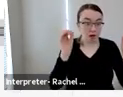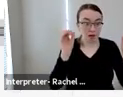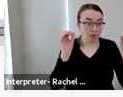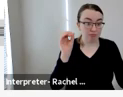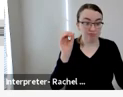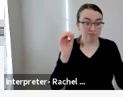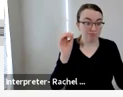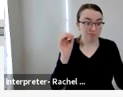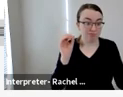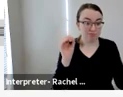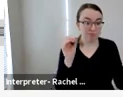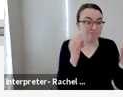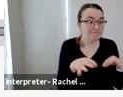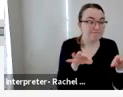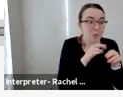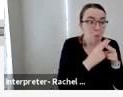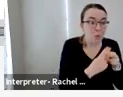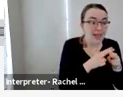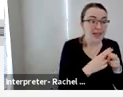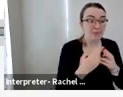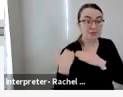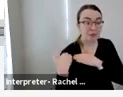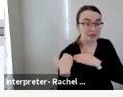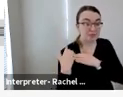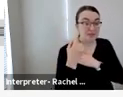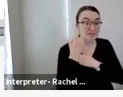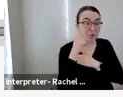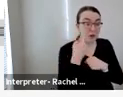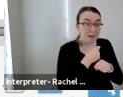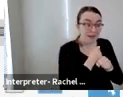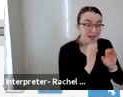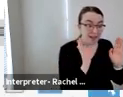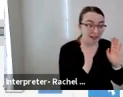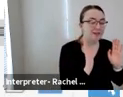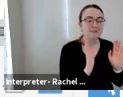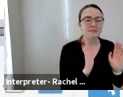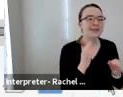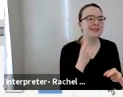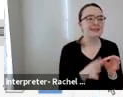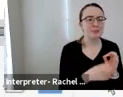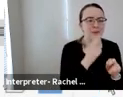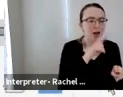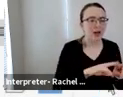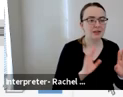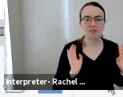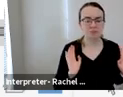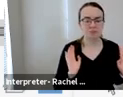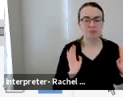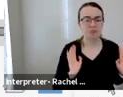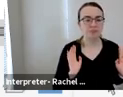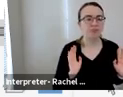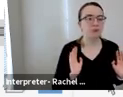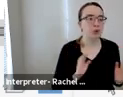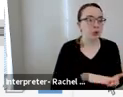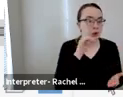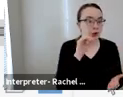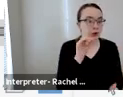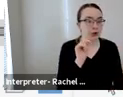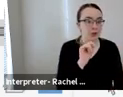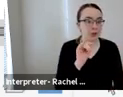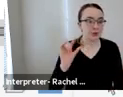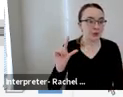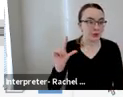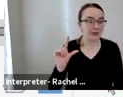no weight to them, no responsibility. And I don't have any renderings on there, right? Okay. Really simple, really to the